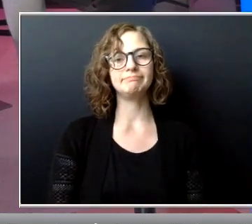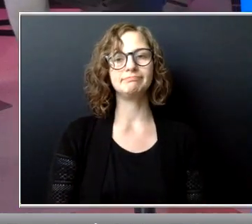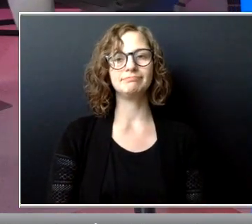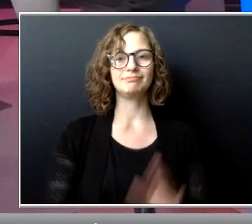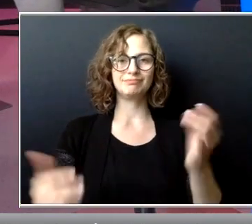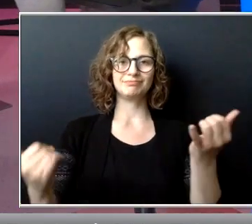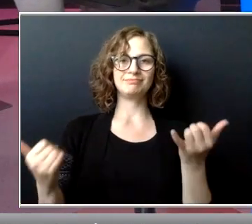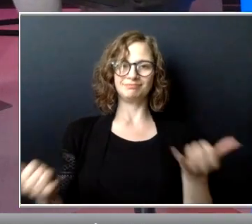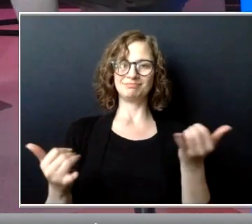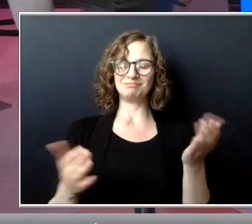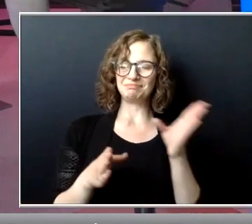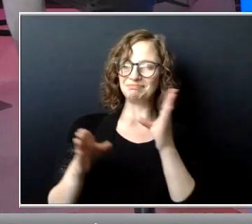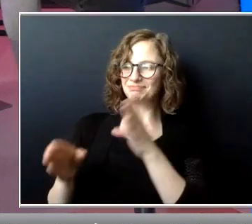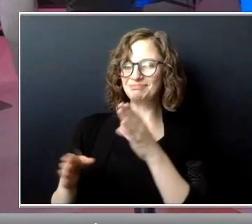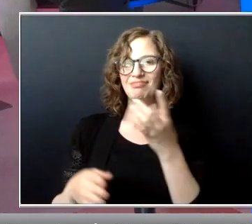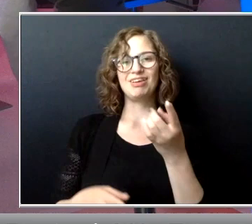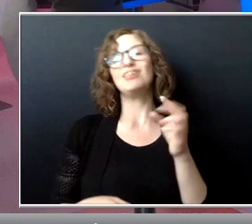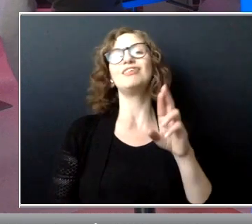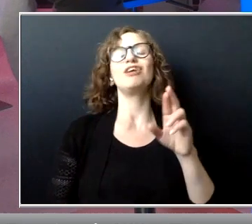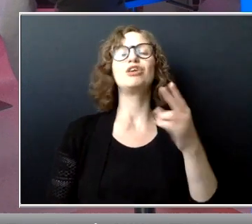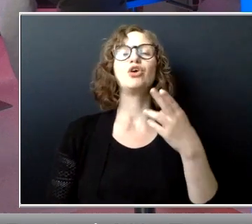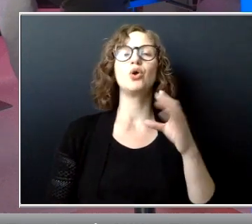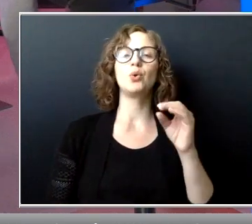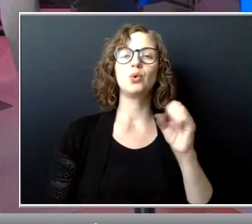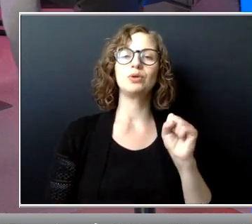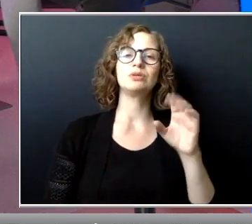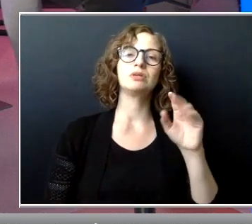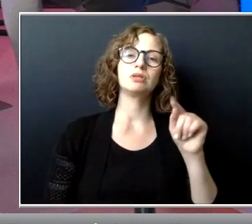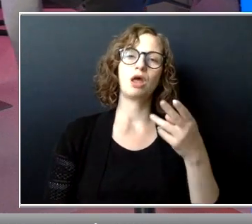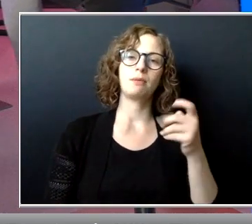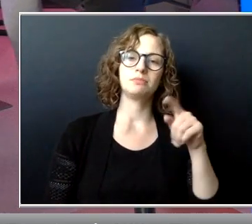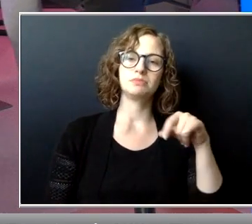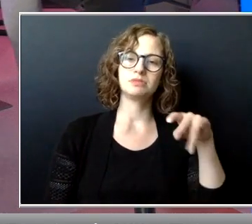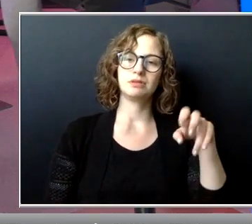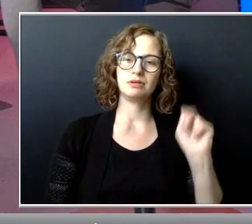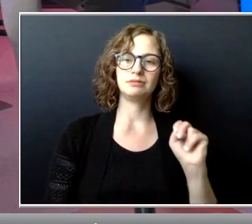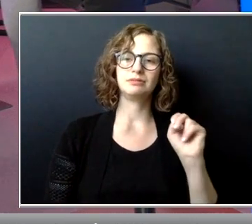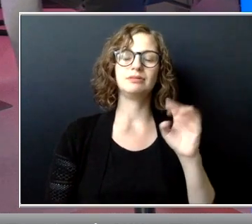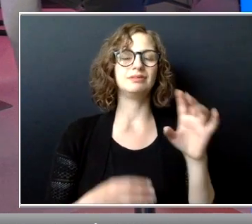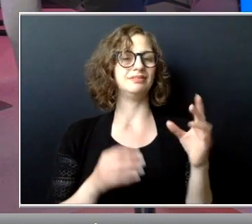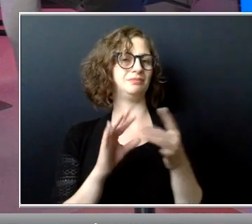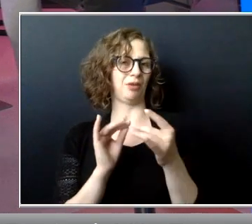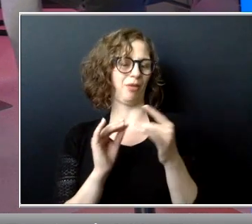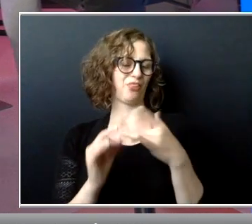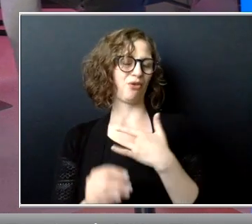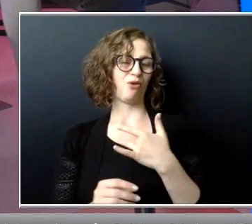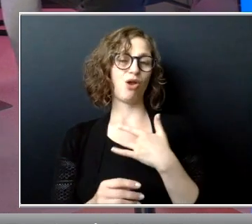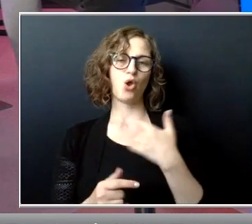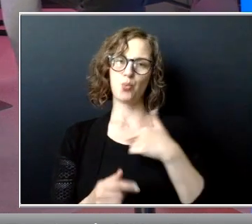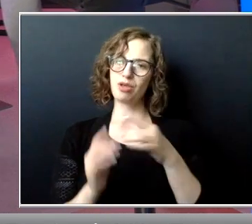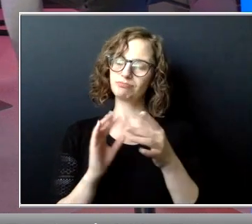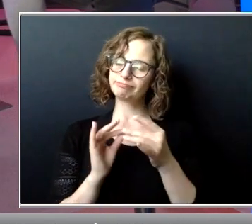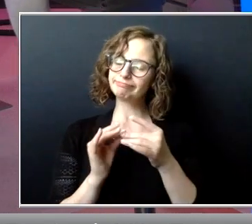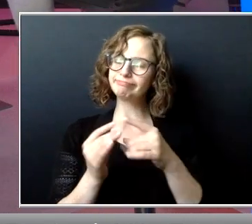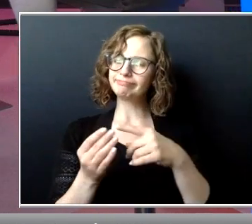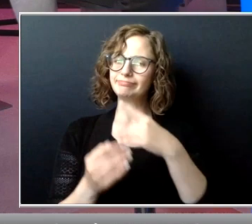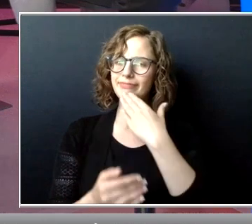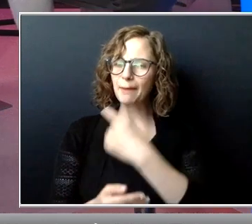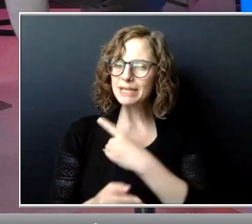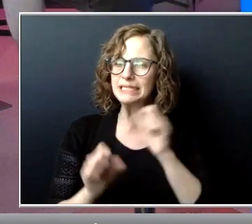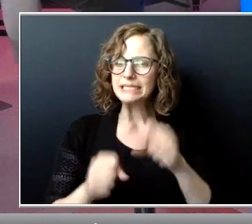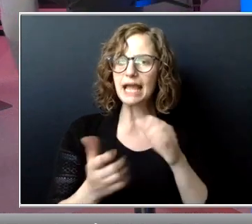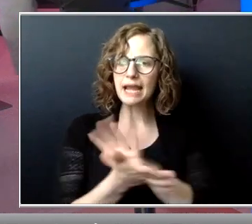Shannon Hoos-Thompson about the heart. We talked a lot about how diabetes can damage your heart. How exactly does the high blood sugar do